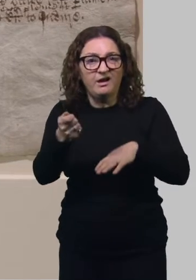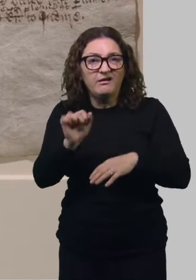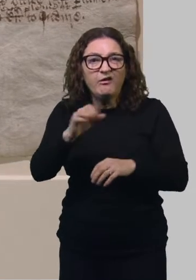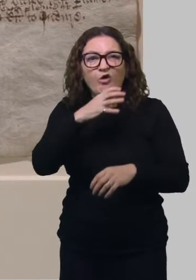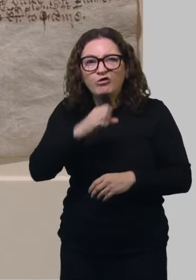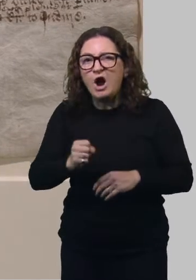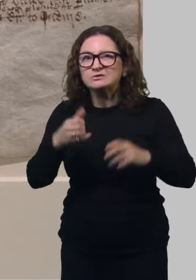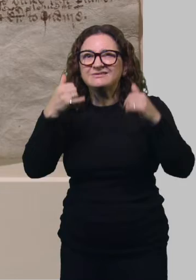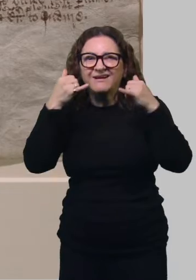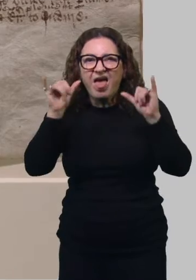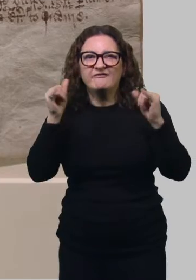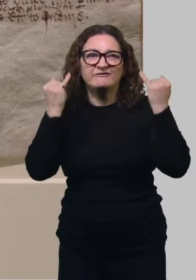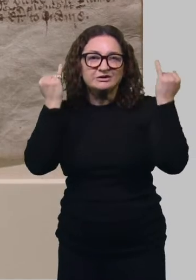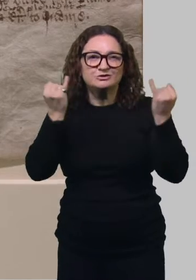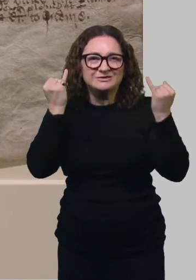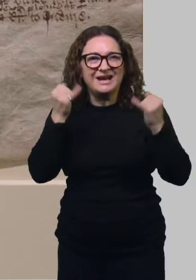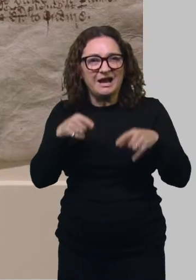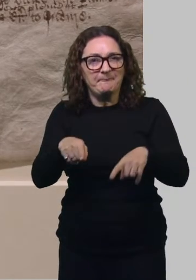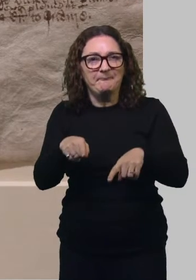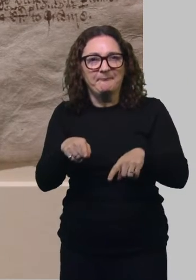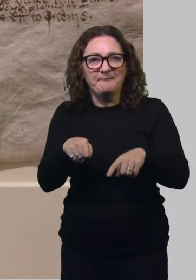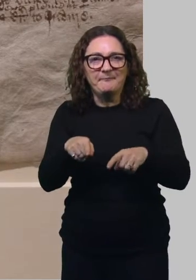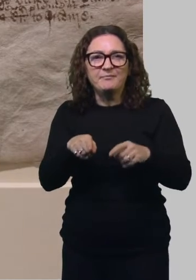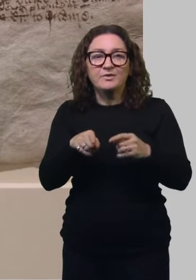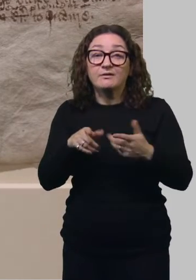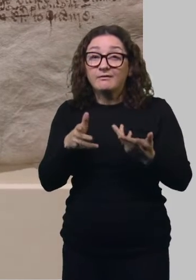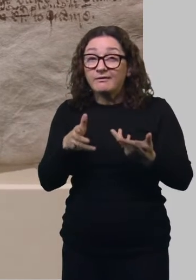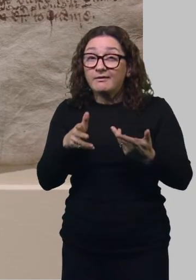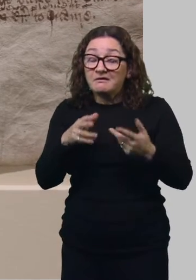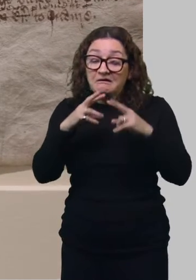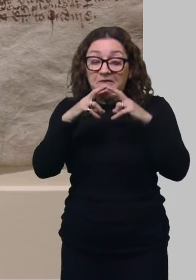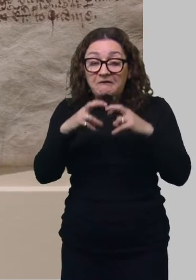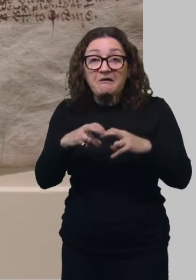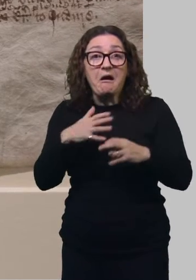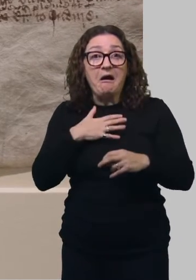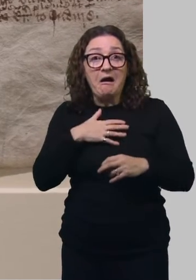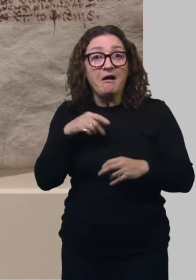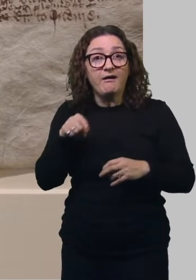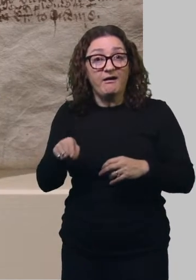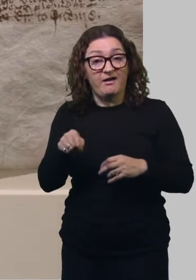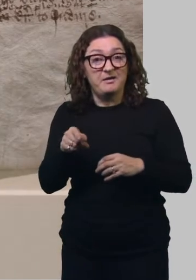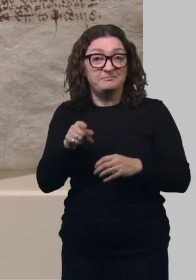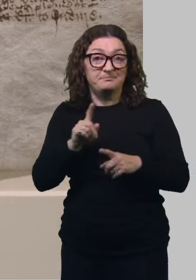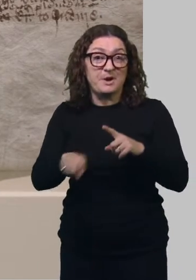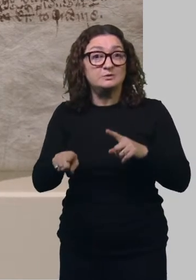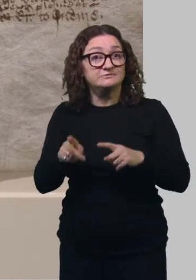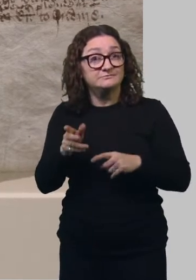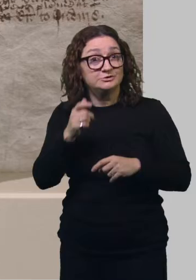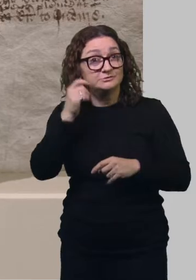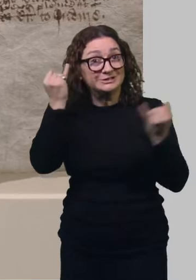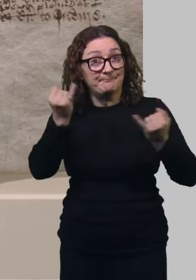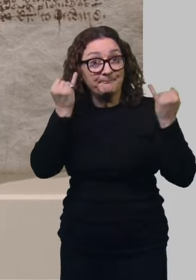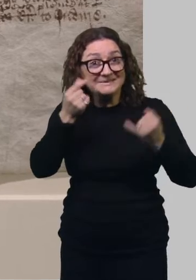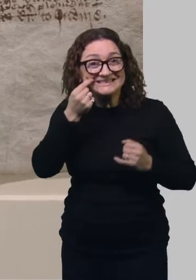such as goats, calves and sheep. Analysis shows that most of Parliament's acts are made from sheepskin. This